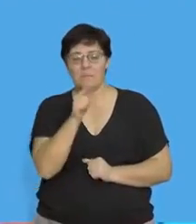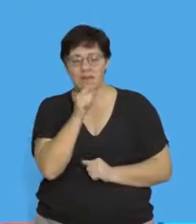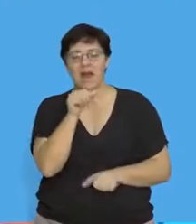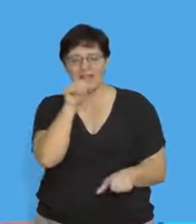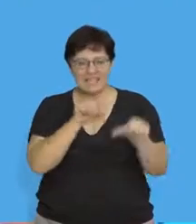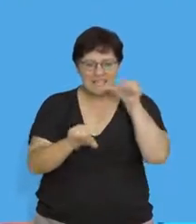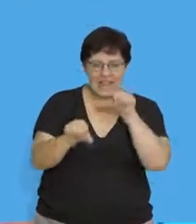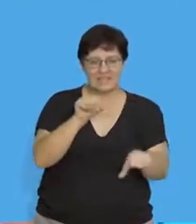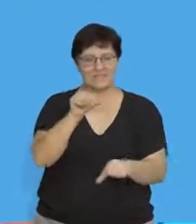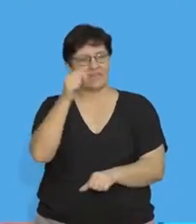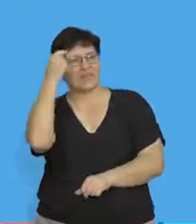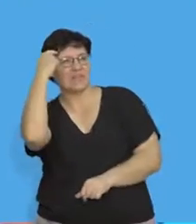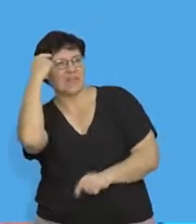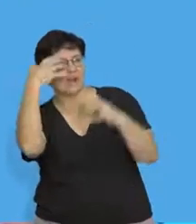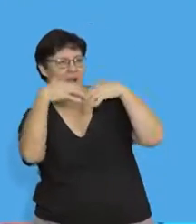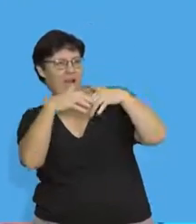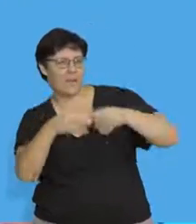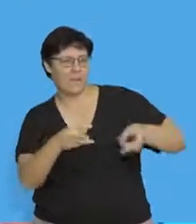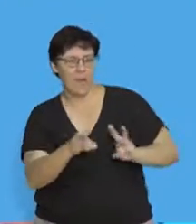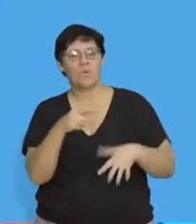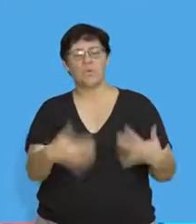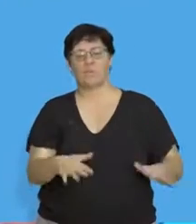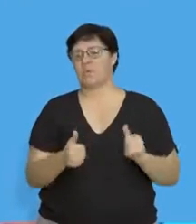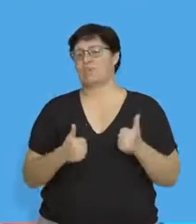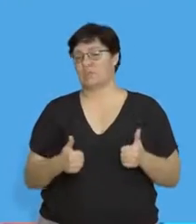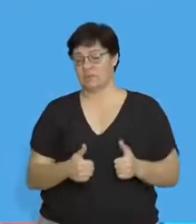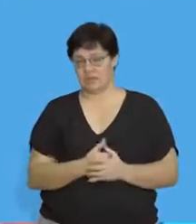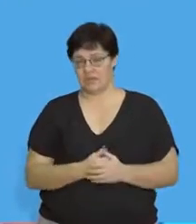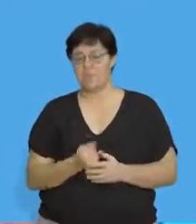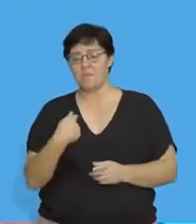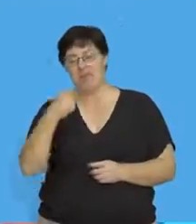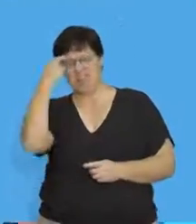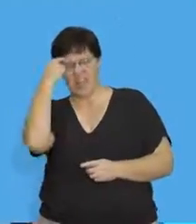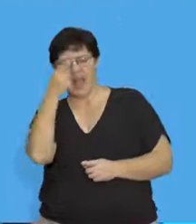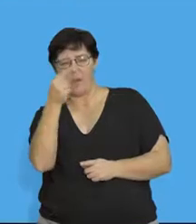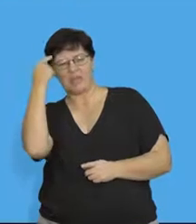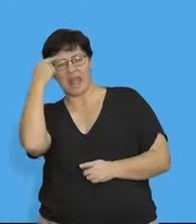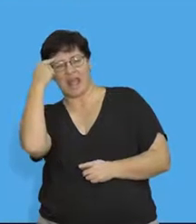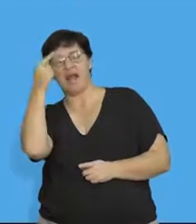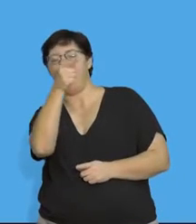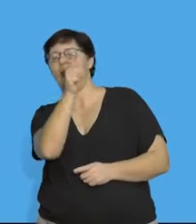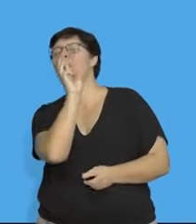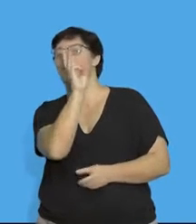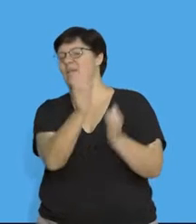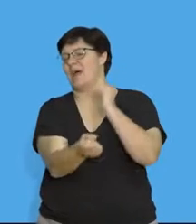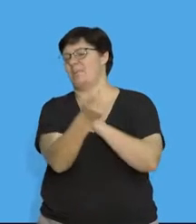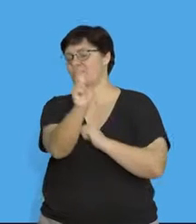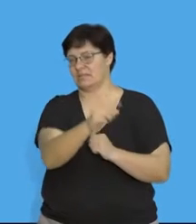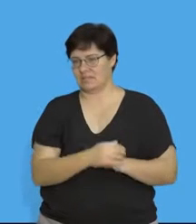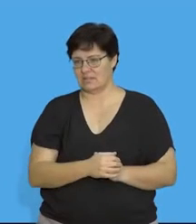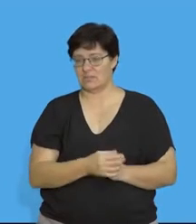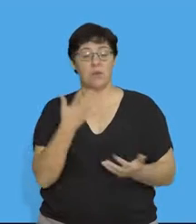thinking. It's about thinking and predicting what will happen. Let's just read the statements. If the mass of the